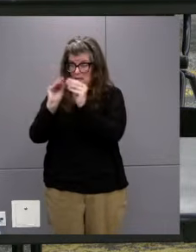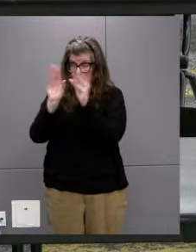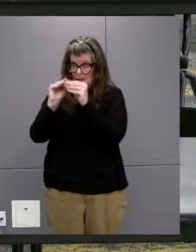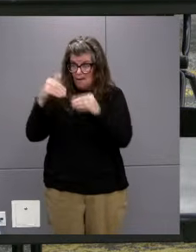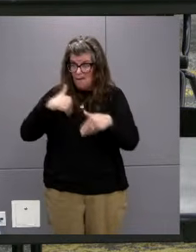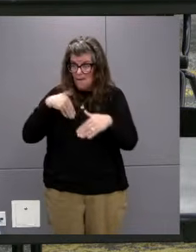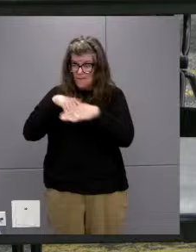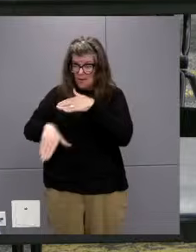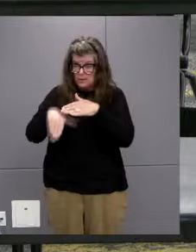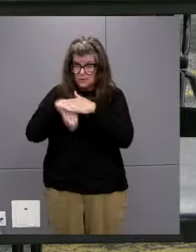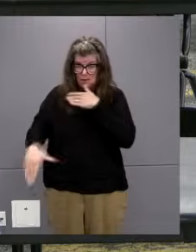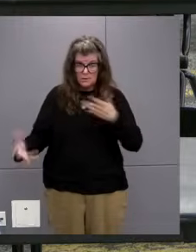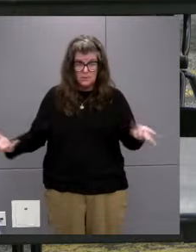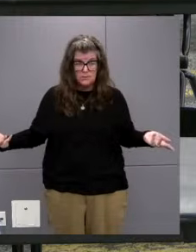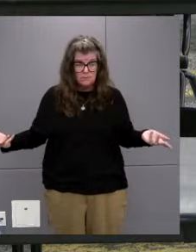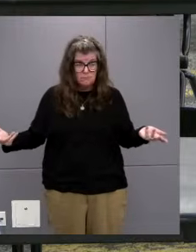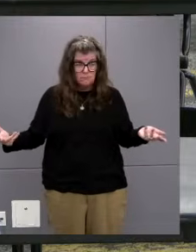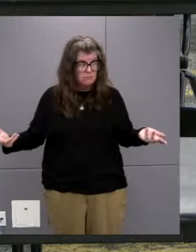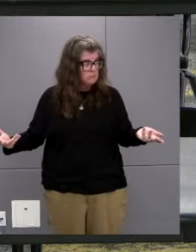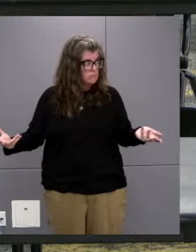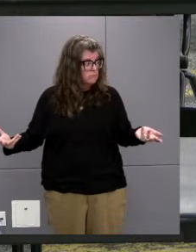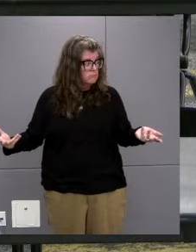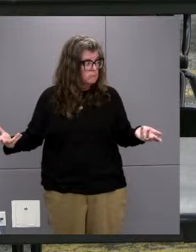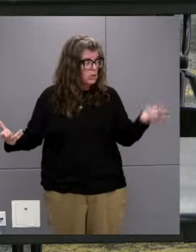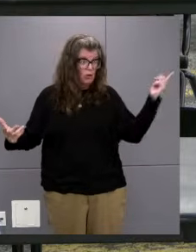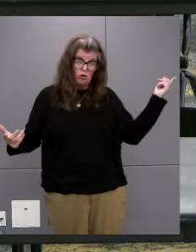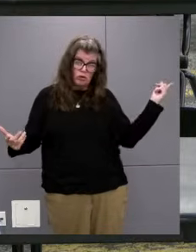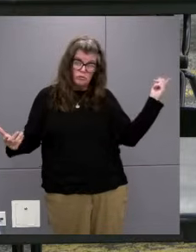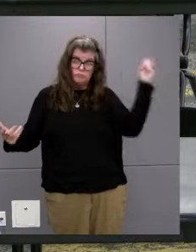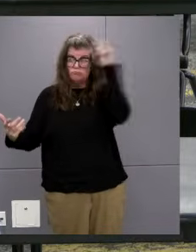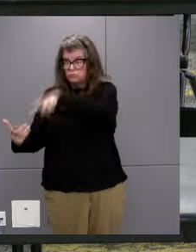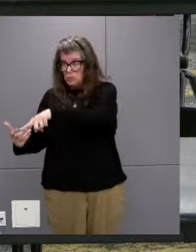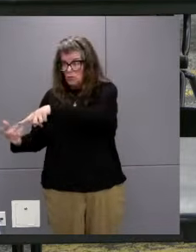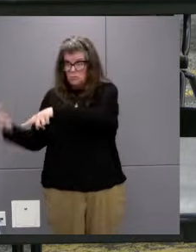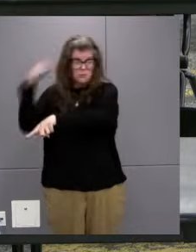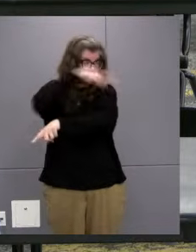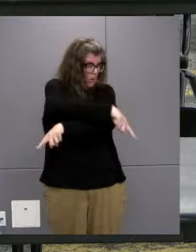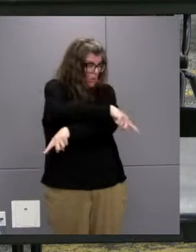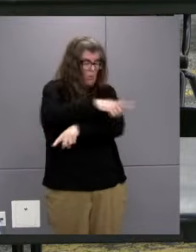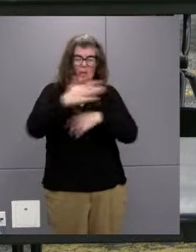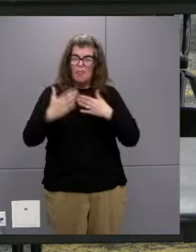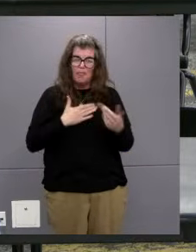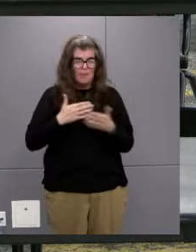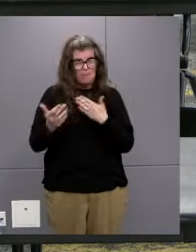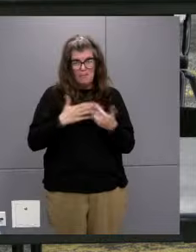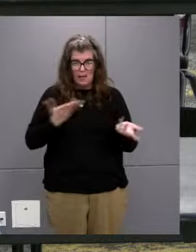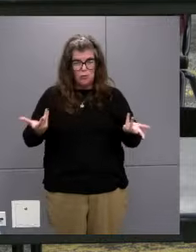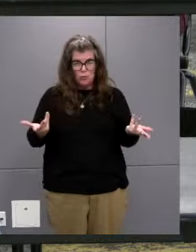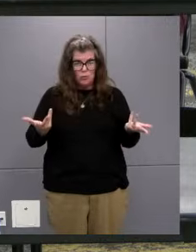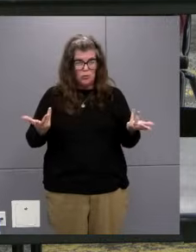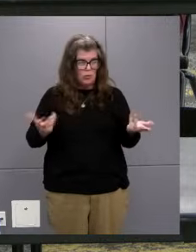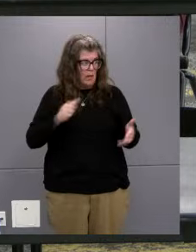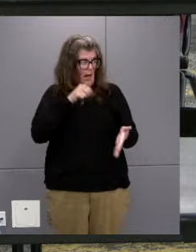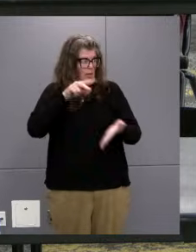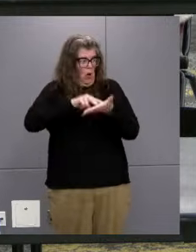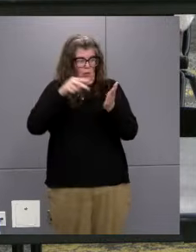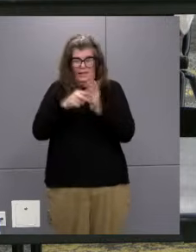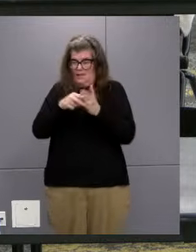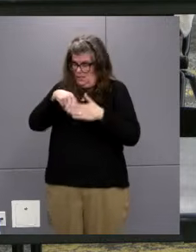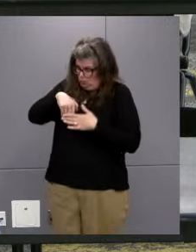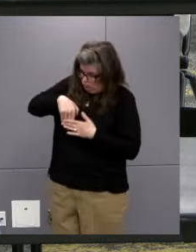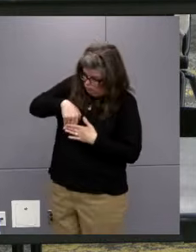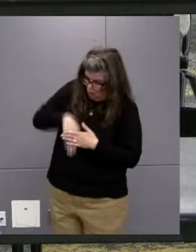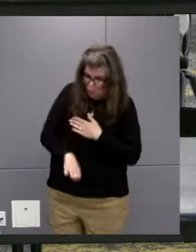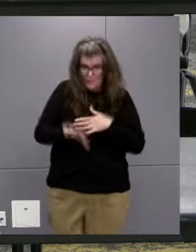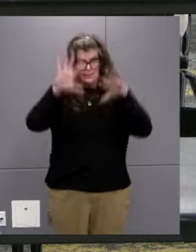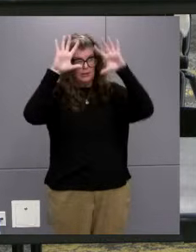make her travel to it. I have no issue either way. I don't intend on going into that suite just